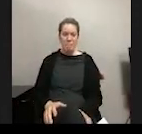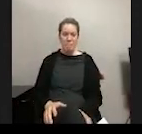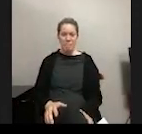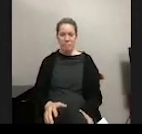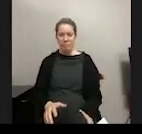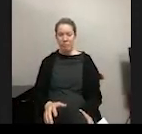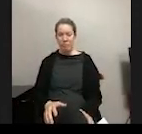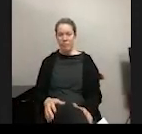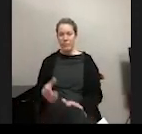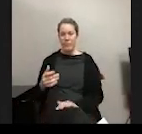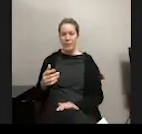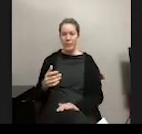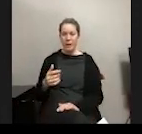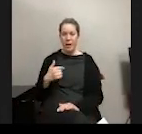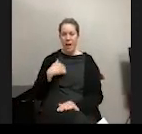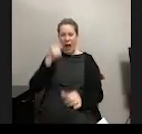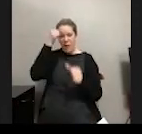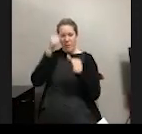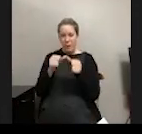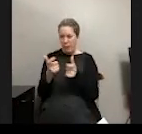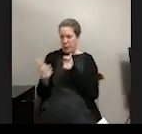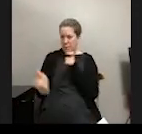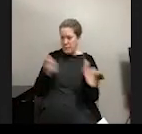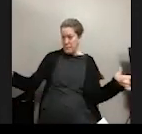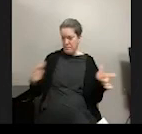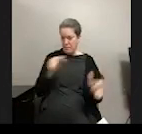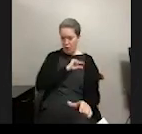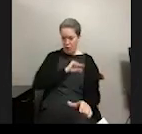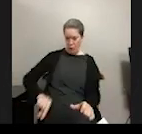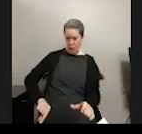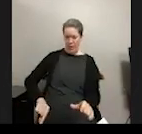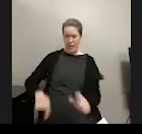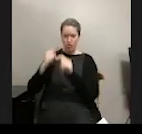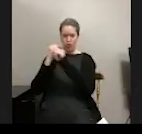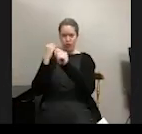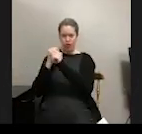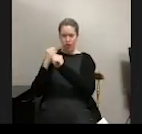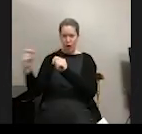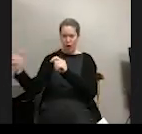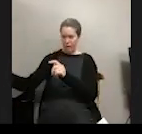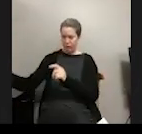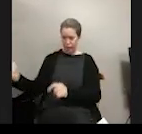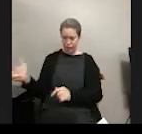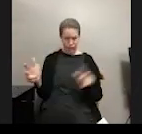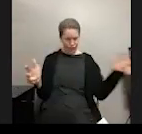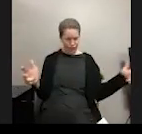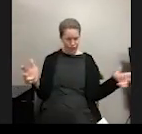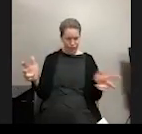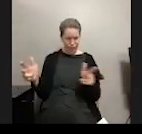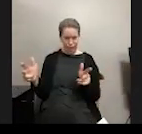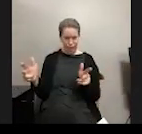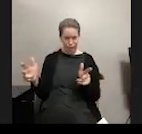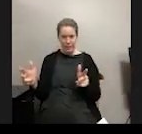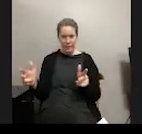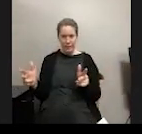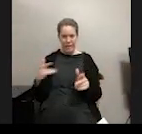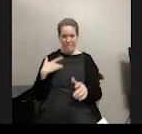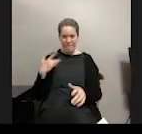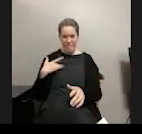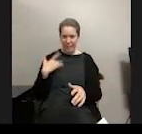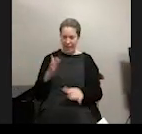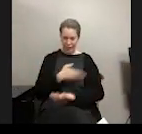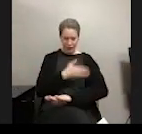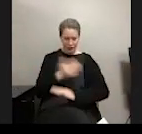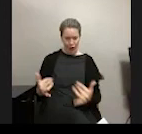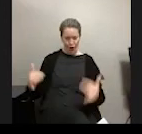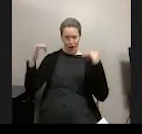incredible. I remember with the Big Queen, the trucks pulled up. I was like, it's like an Elton John concert, like just to bring the stuff. Cause I was to hold, like to have me